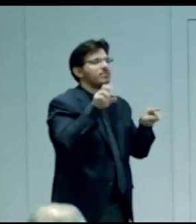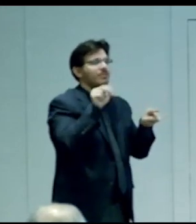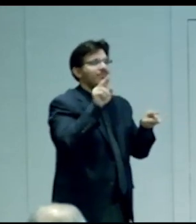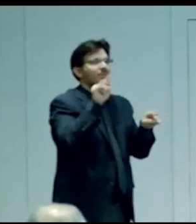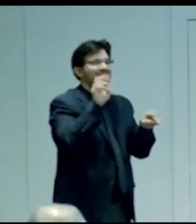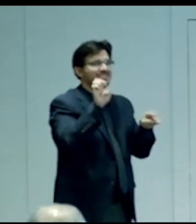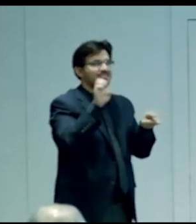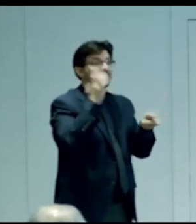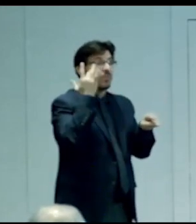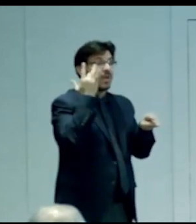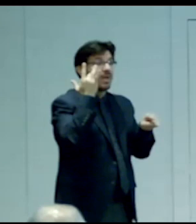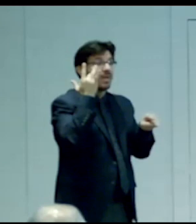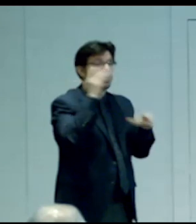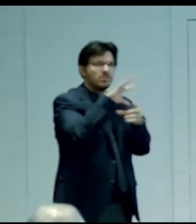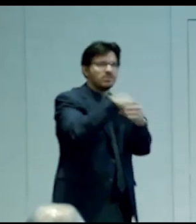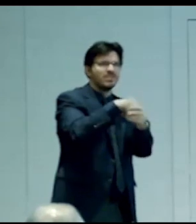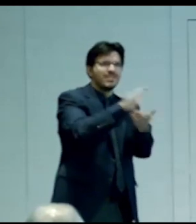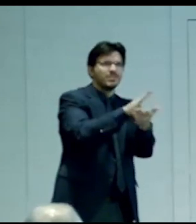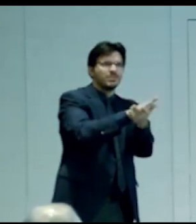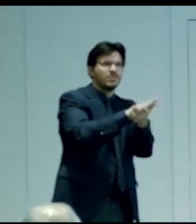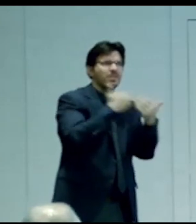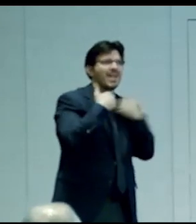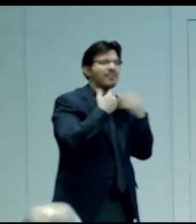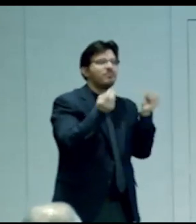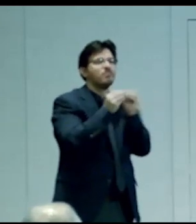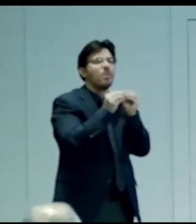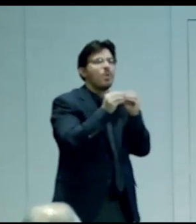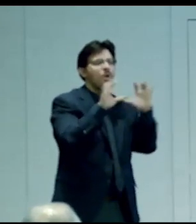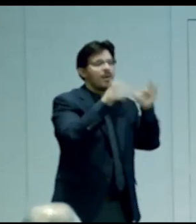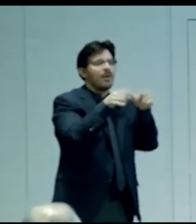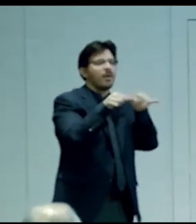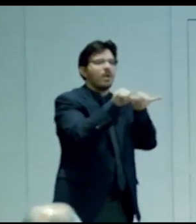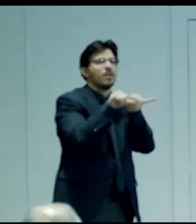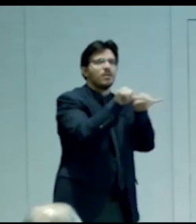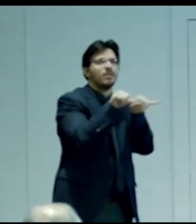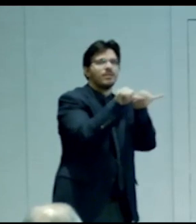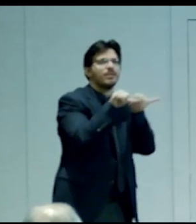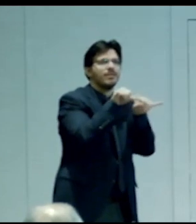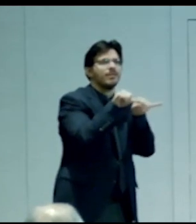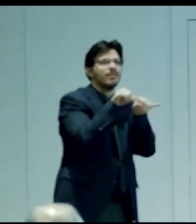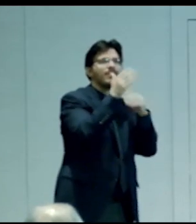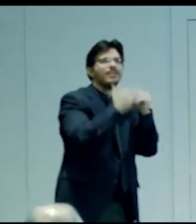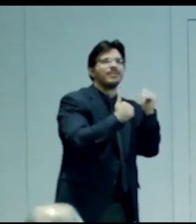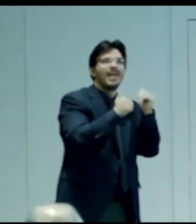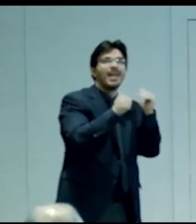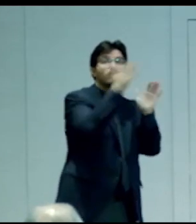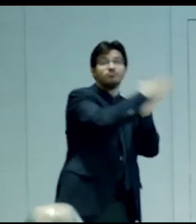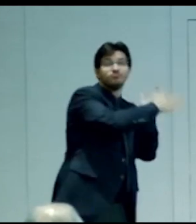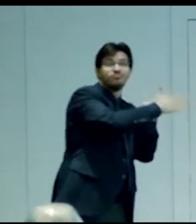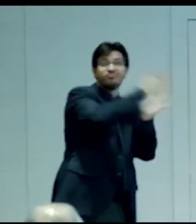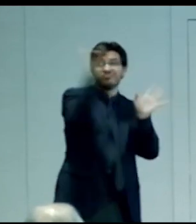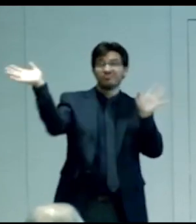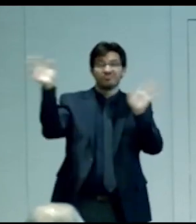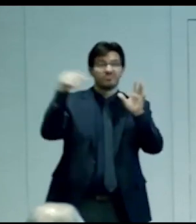more within schools. You find more homogeneity than you do across all the schools, across a national